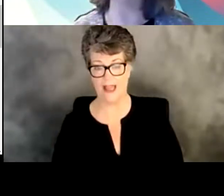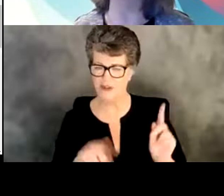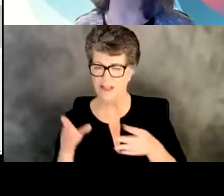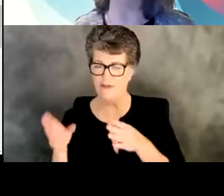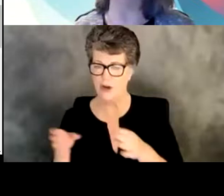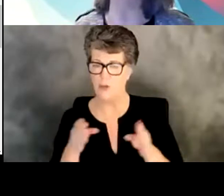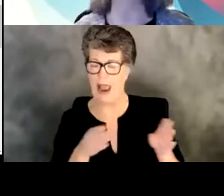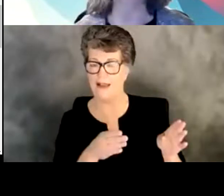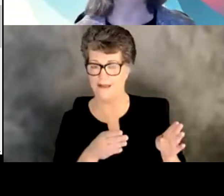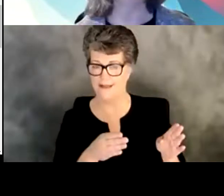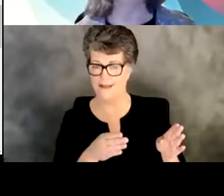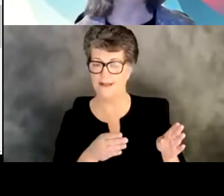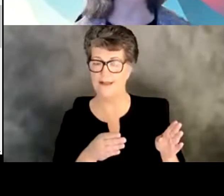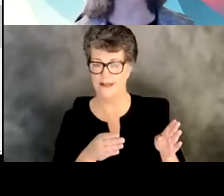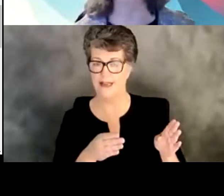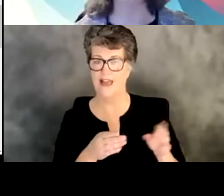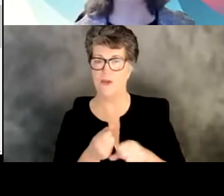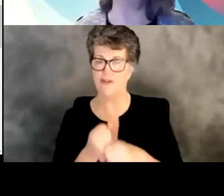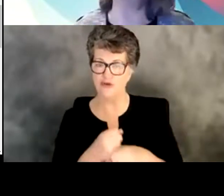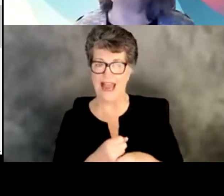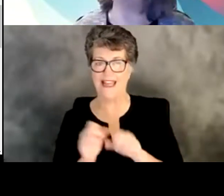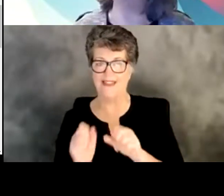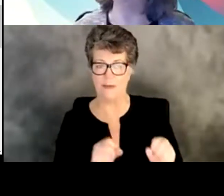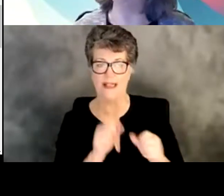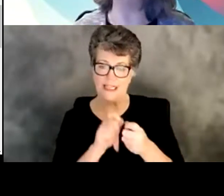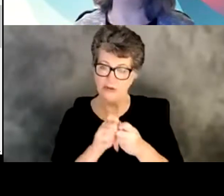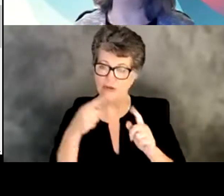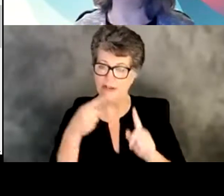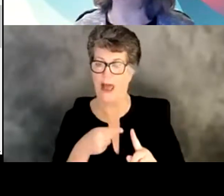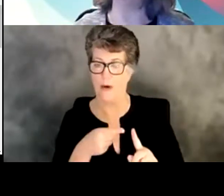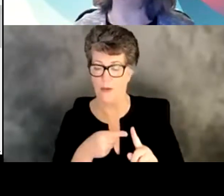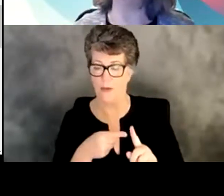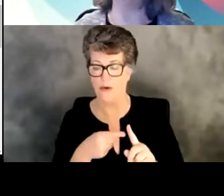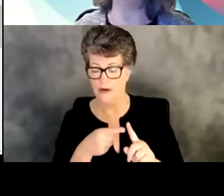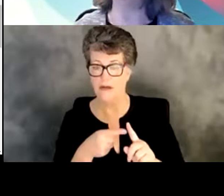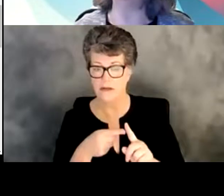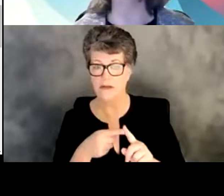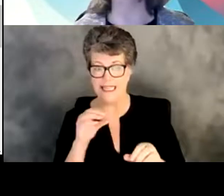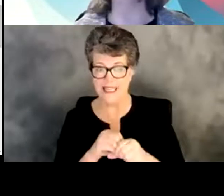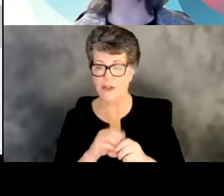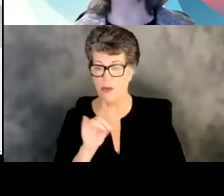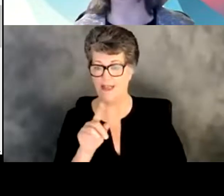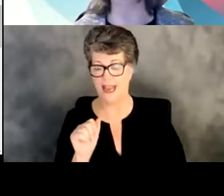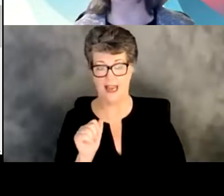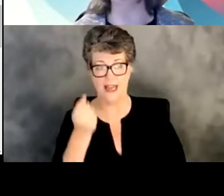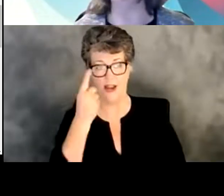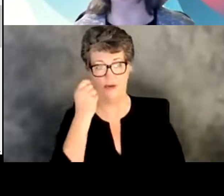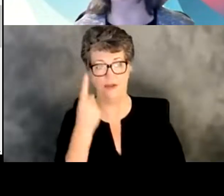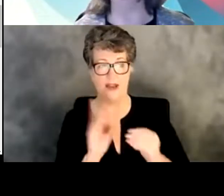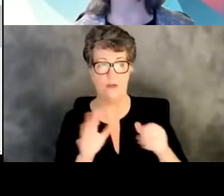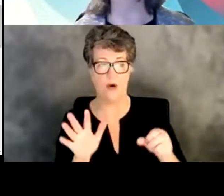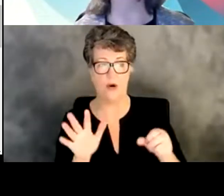we've created an ability to drill down into the data and really understand a more complete